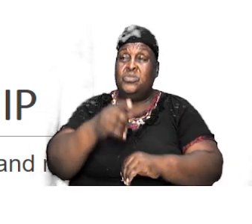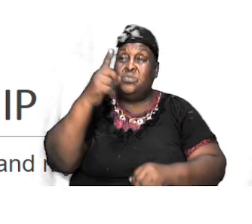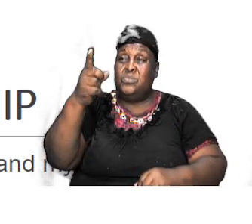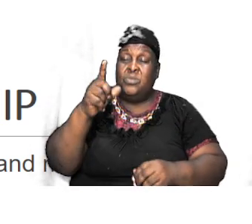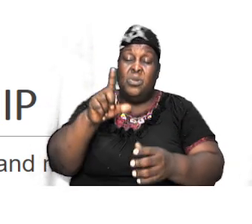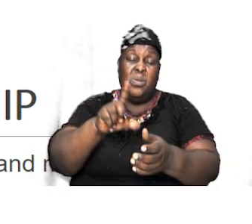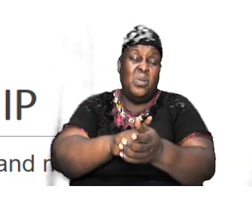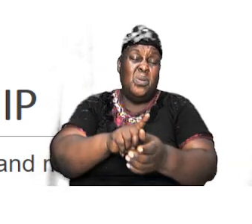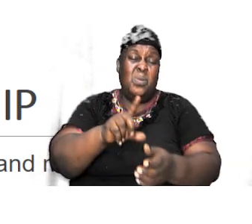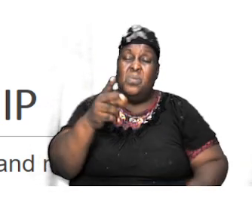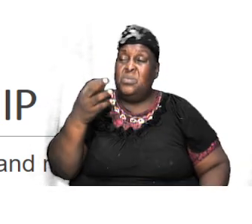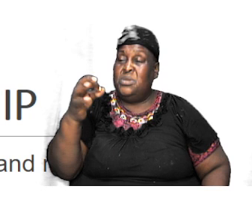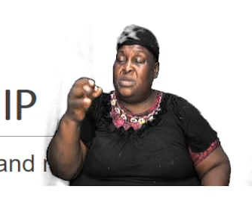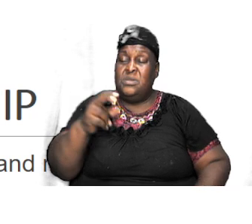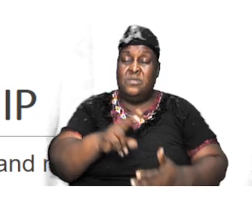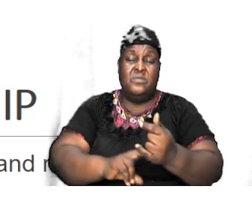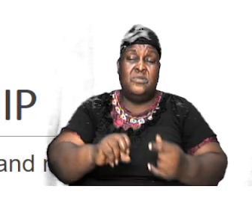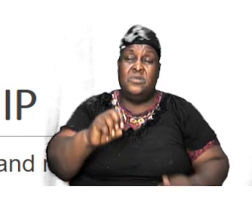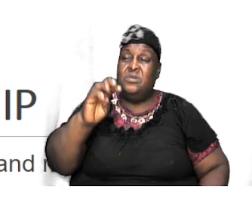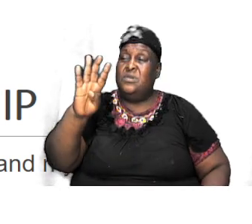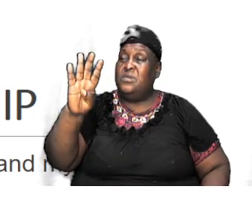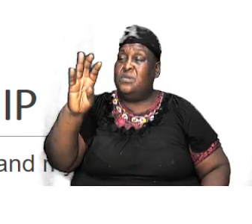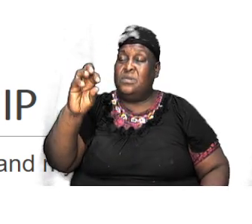40. The Bible says that